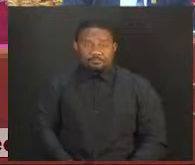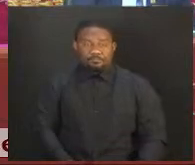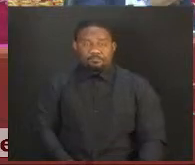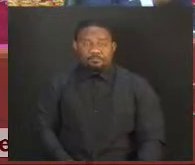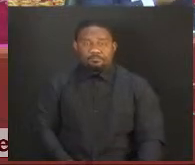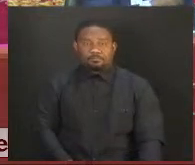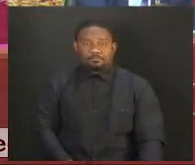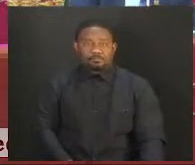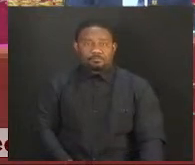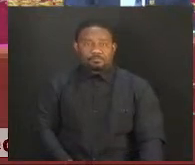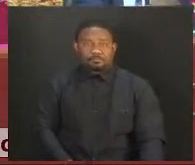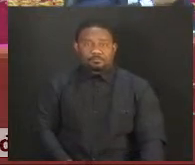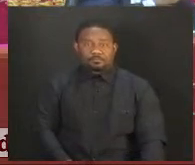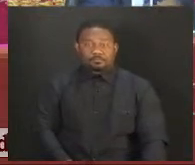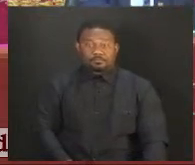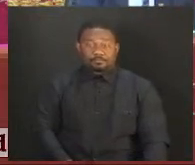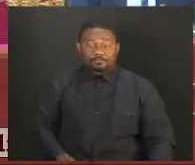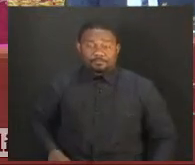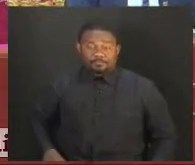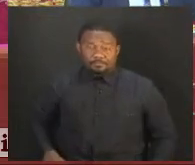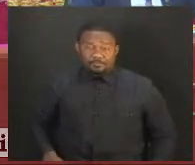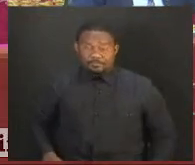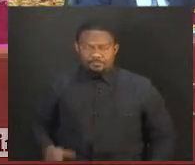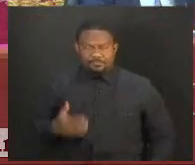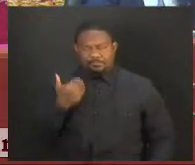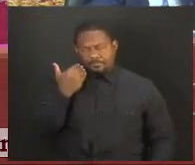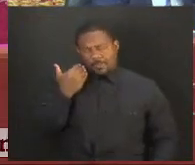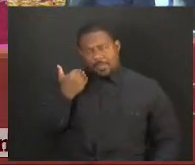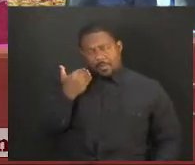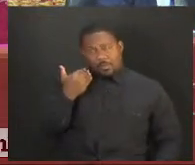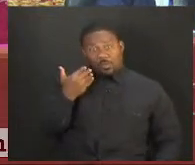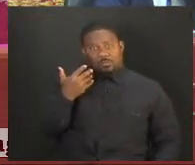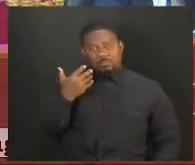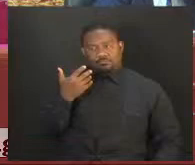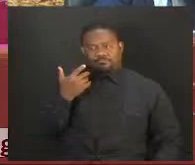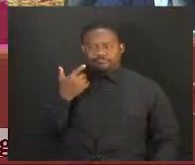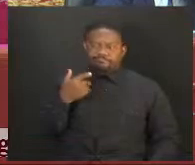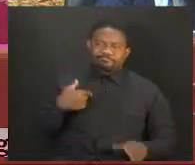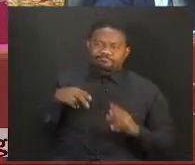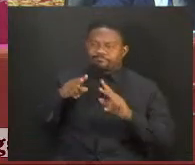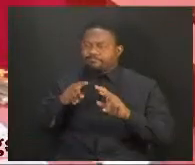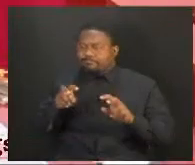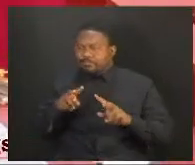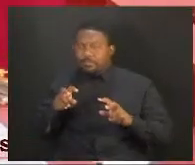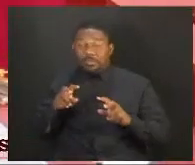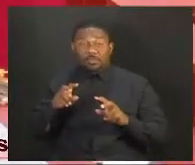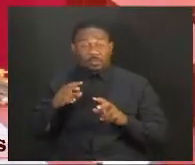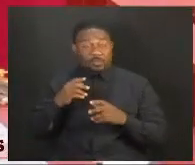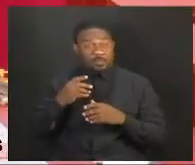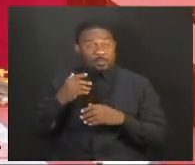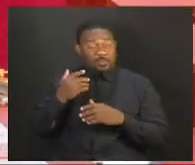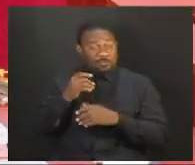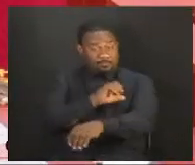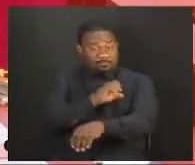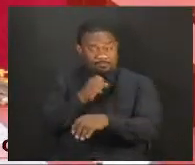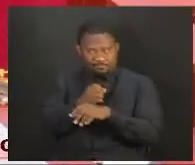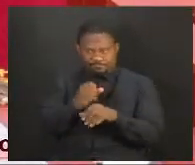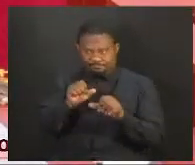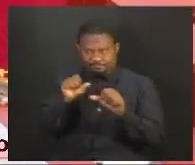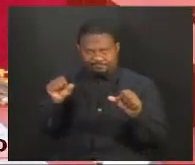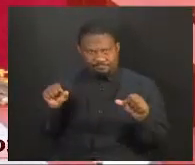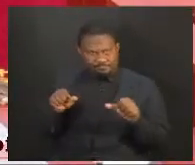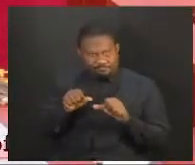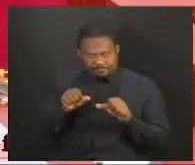resolved. The Speaker, a recent exercise conducted by the Energy Sector Financing Modeling Team under the